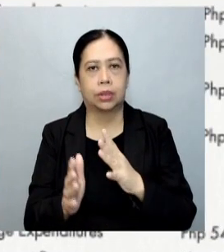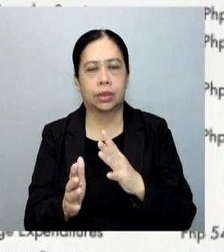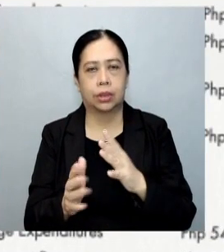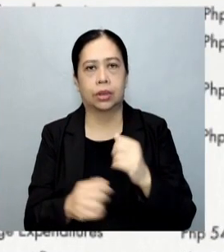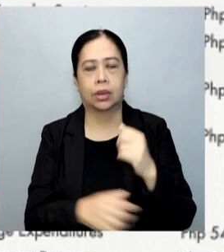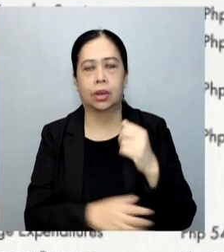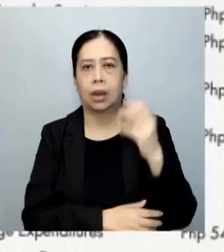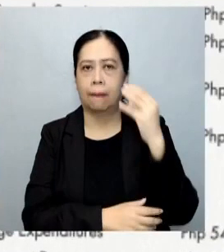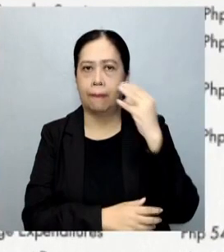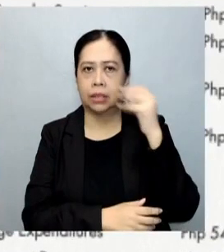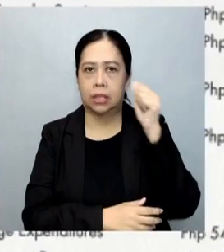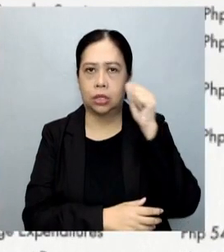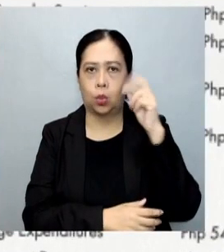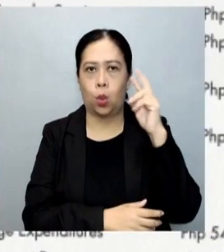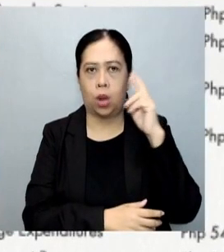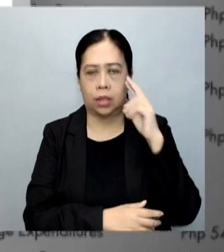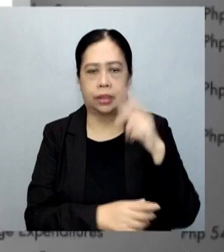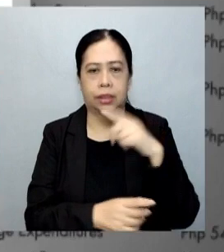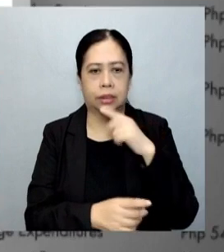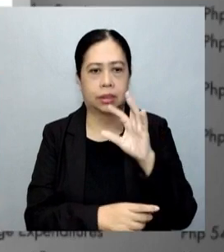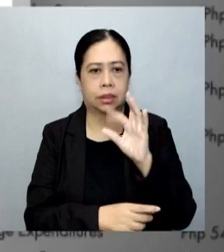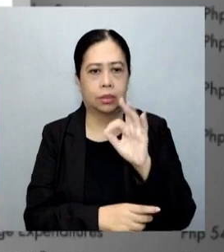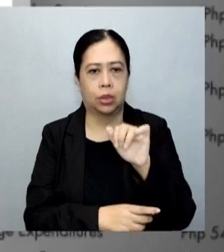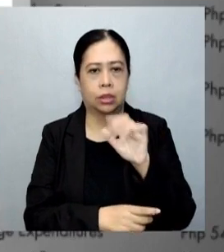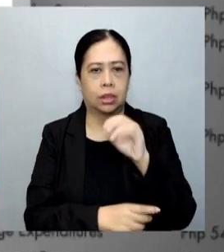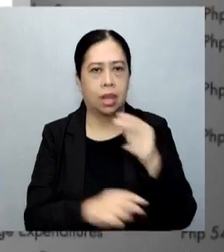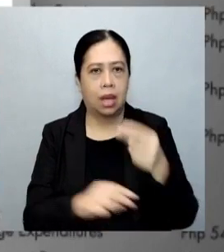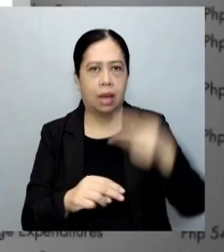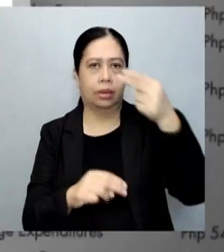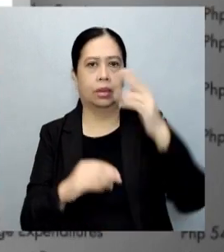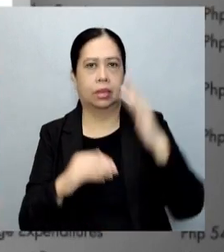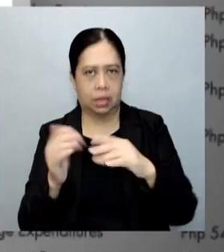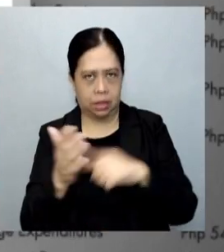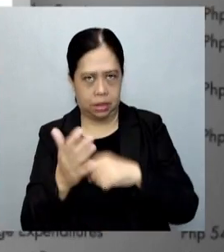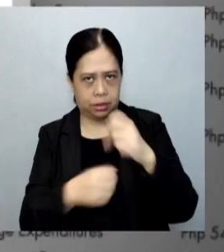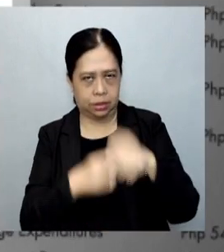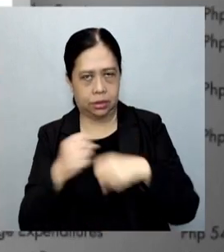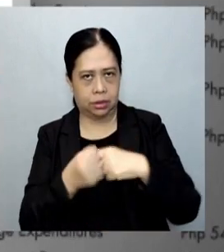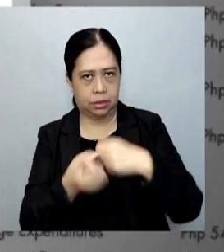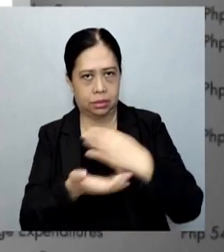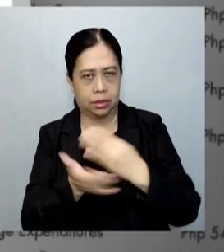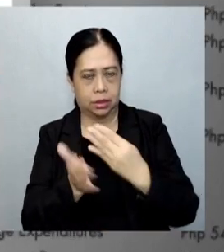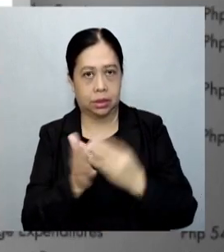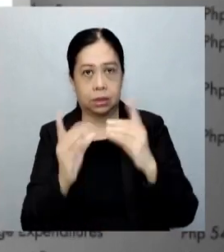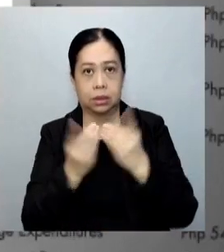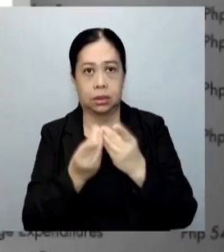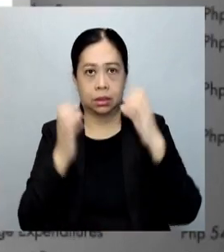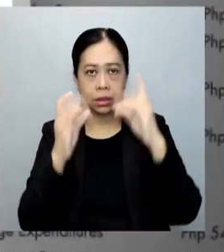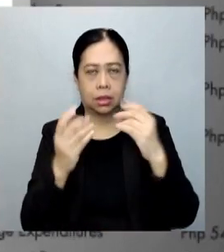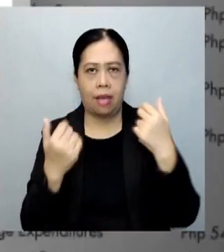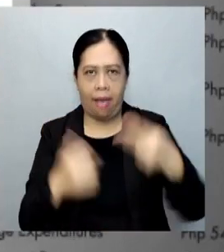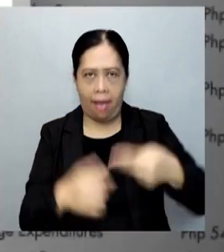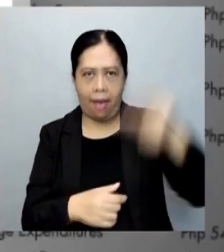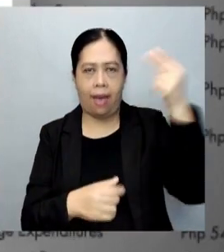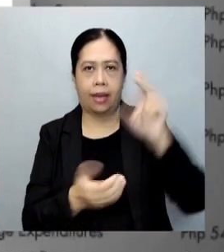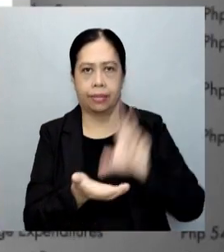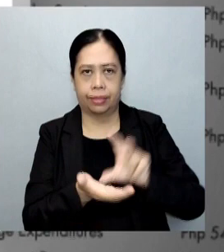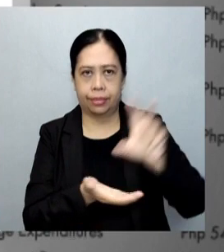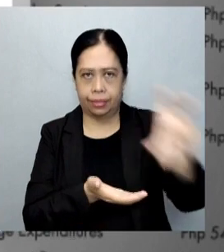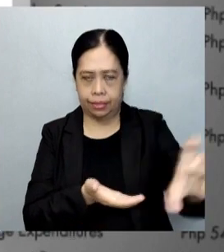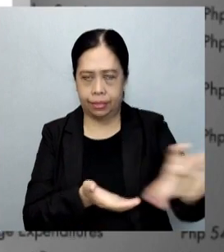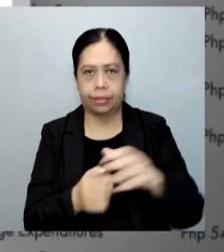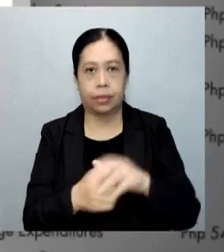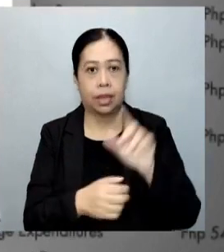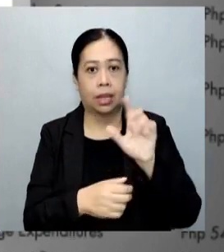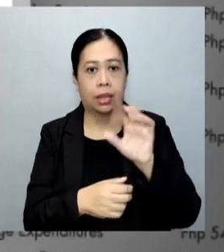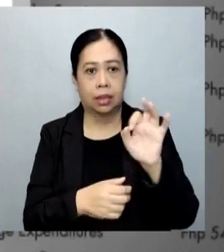The proposed budget is 9.8% higher than this year's budget. The Education Department got the highest allocation at